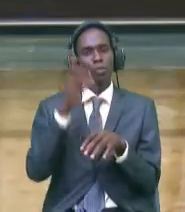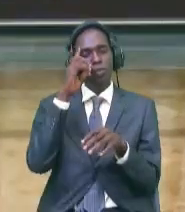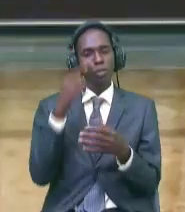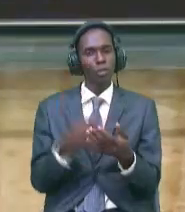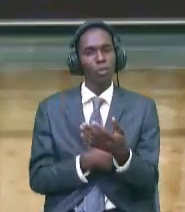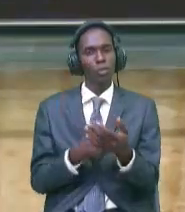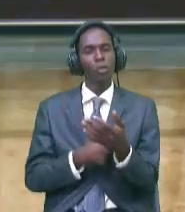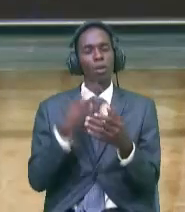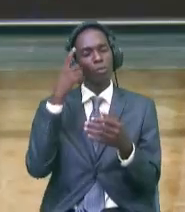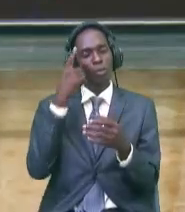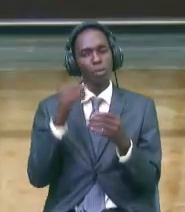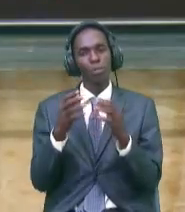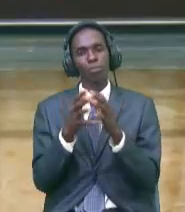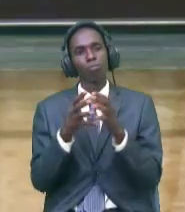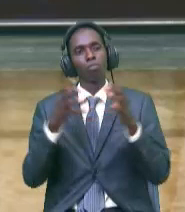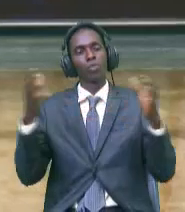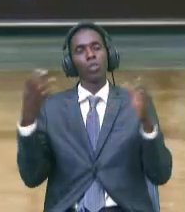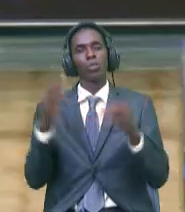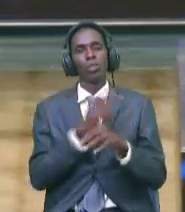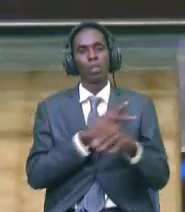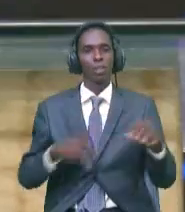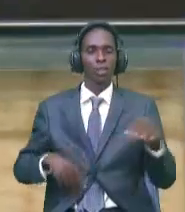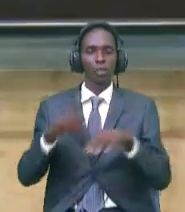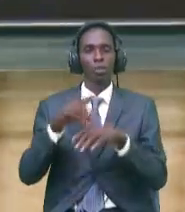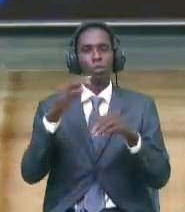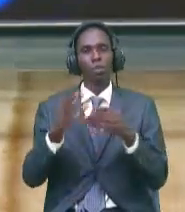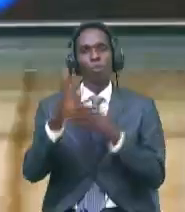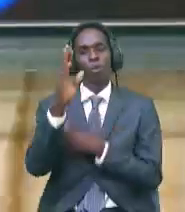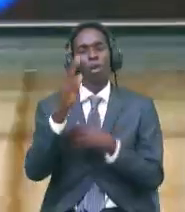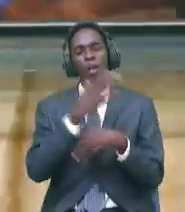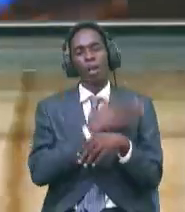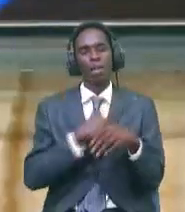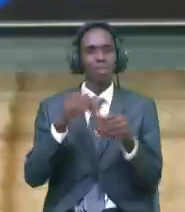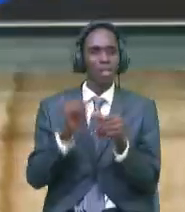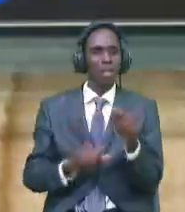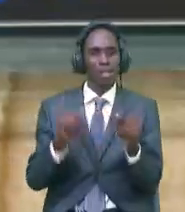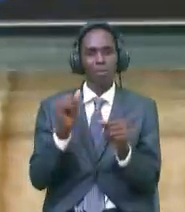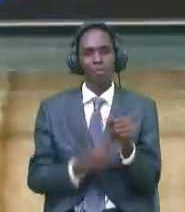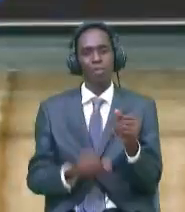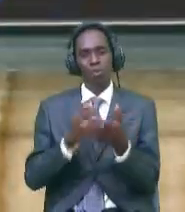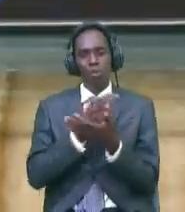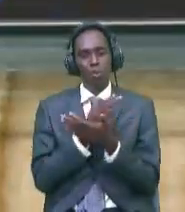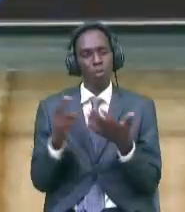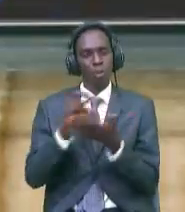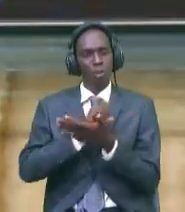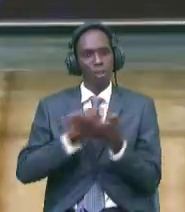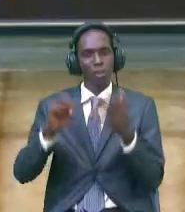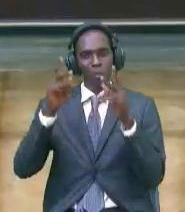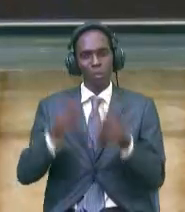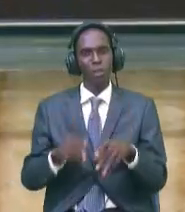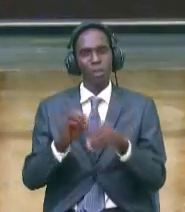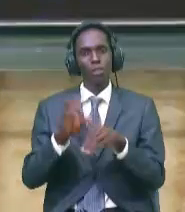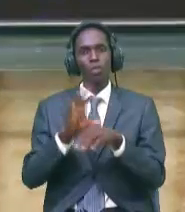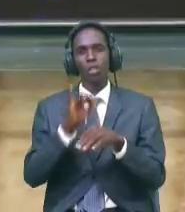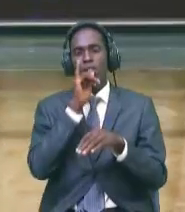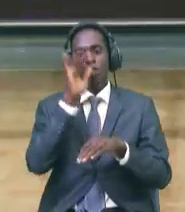the kingdom of God. And every saint in the church is called on to do that. It tells